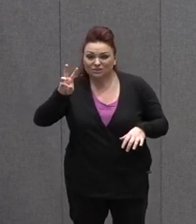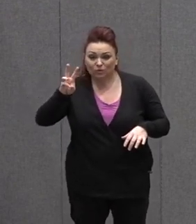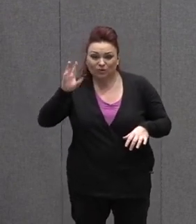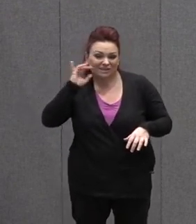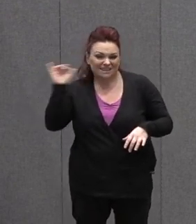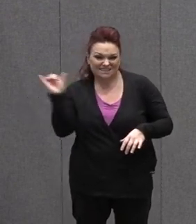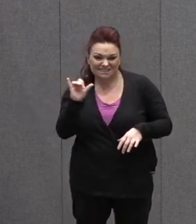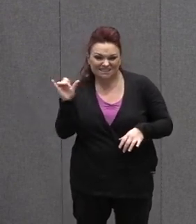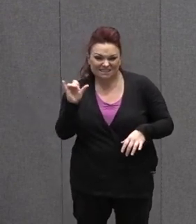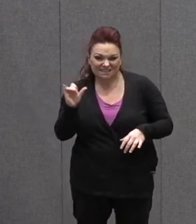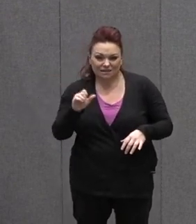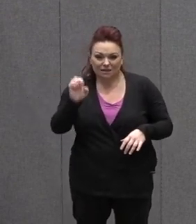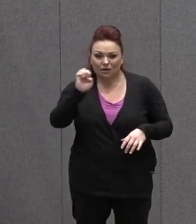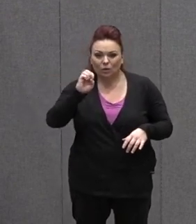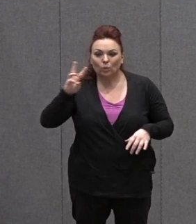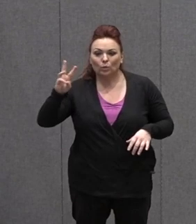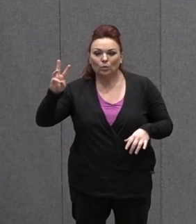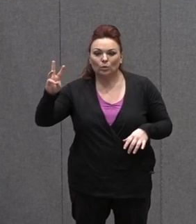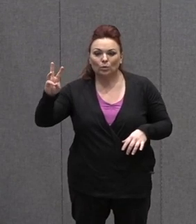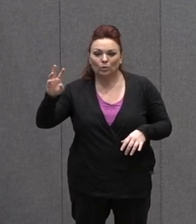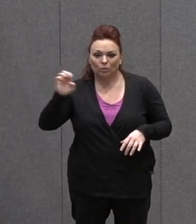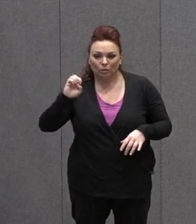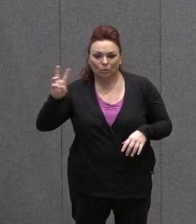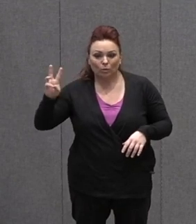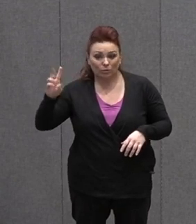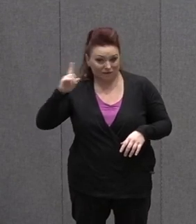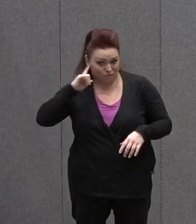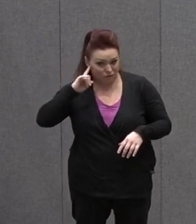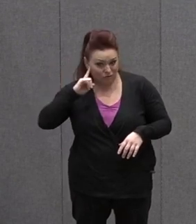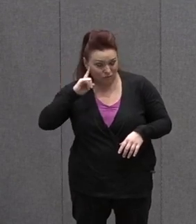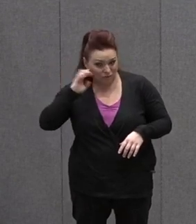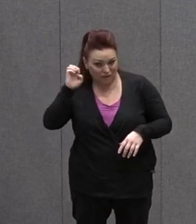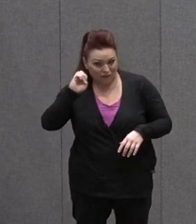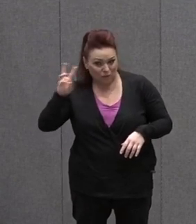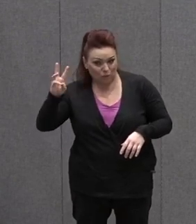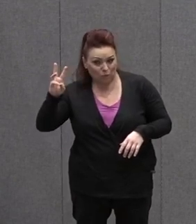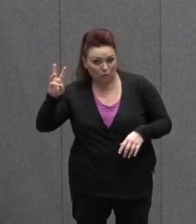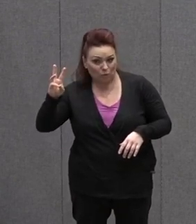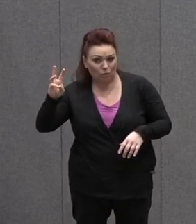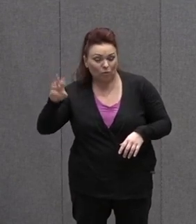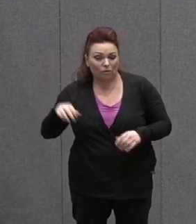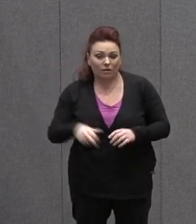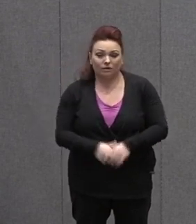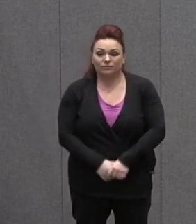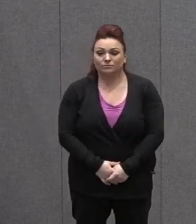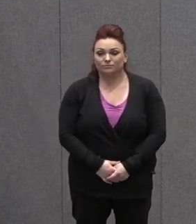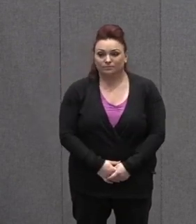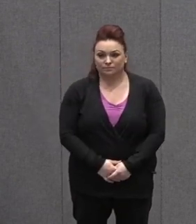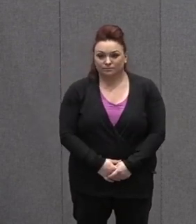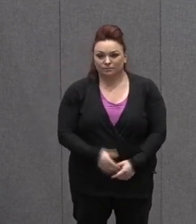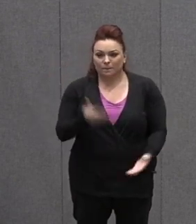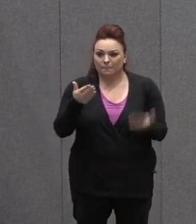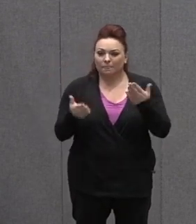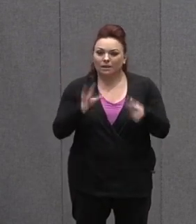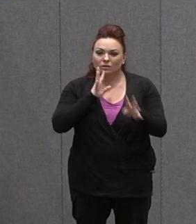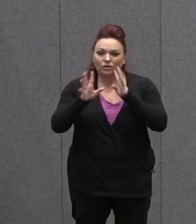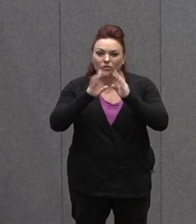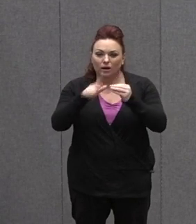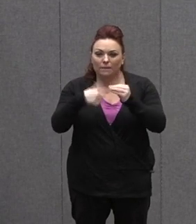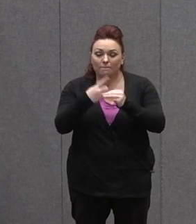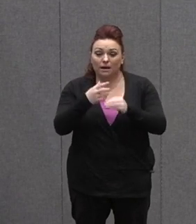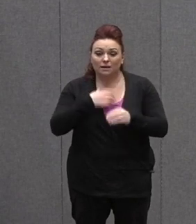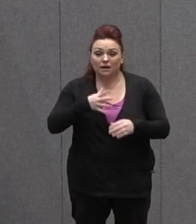of oo. Did you hear that oo sound? Maybe when they're talking